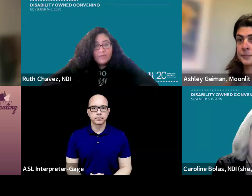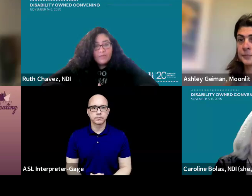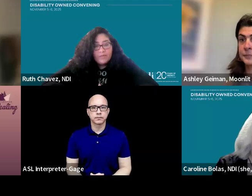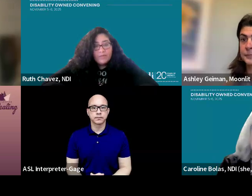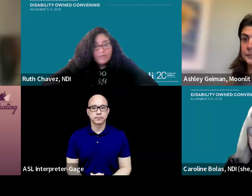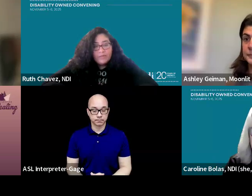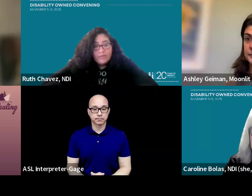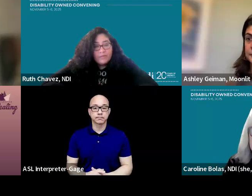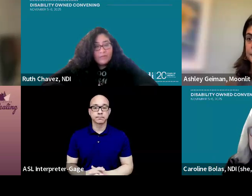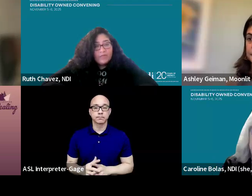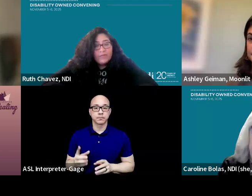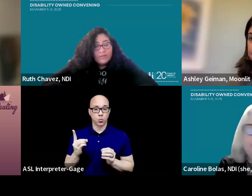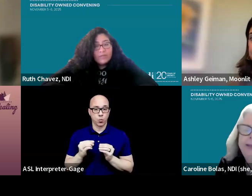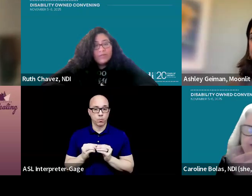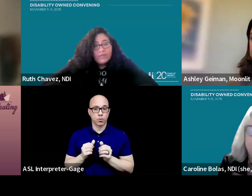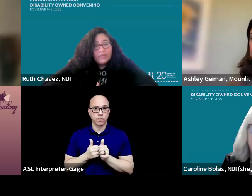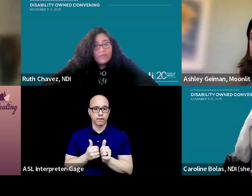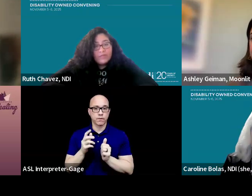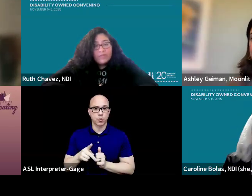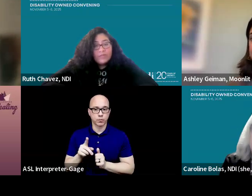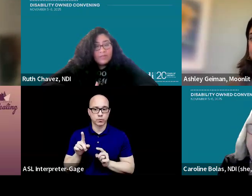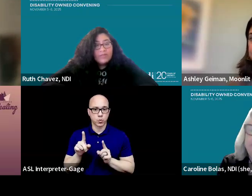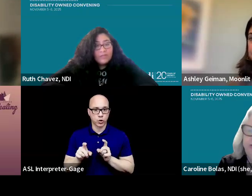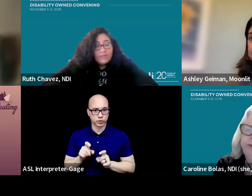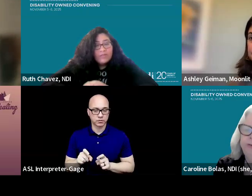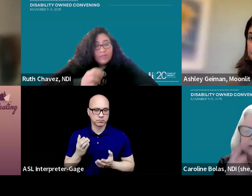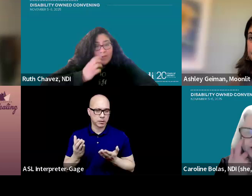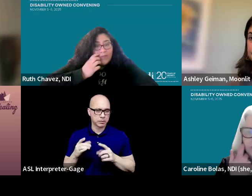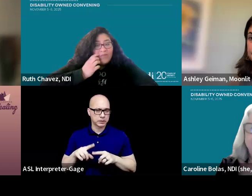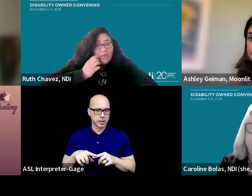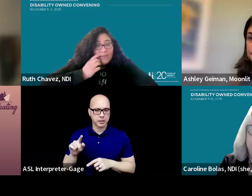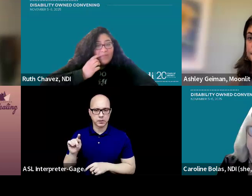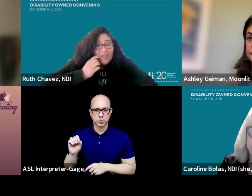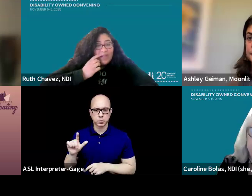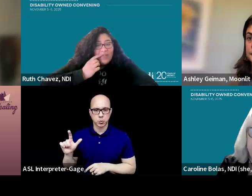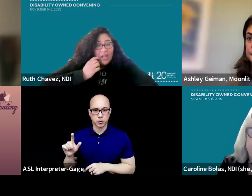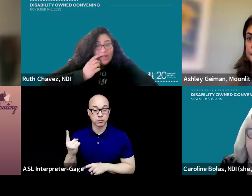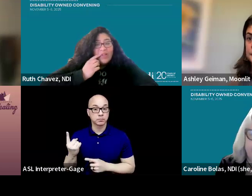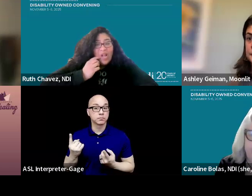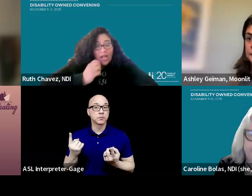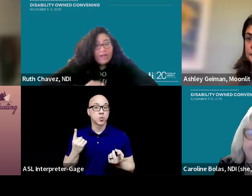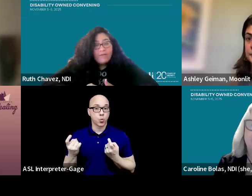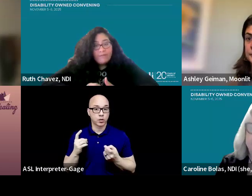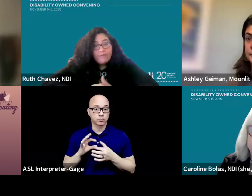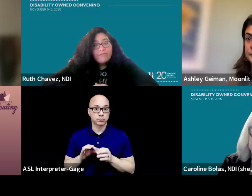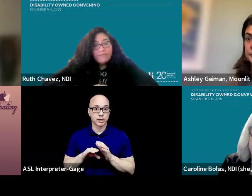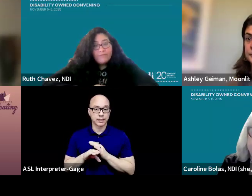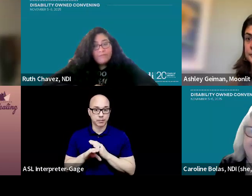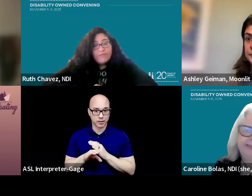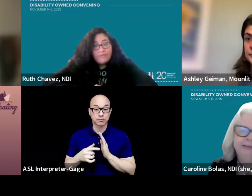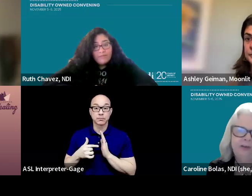And then a follow-up question, and it may vary on the tool, but there's just questions around accessibility. Like, for example, is